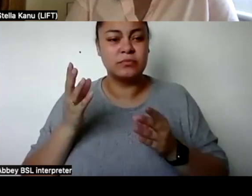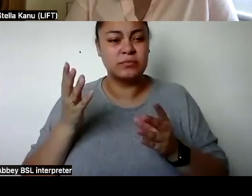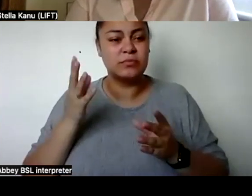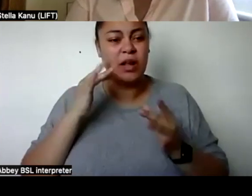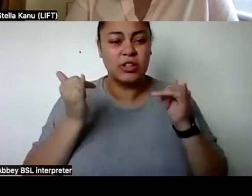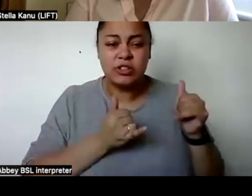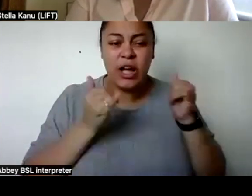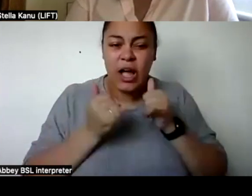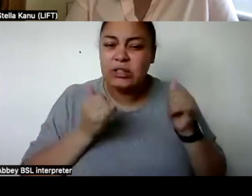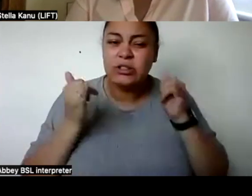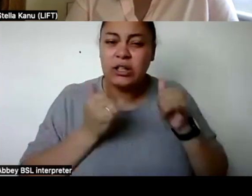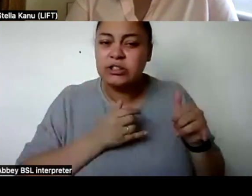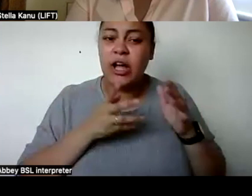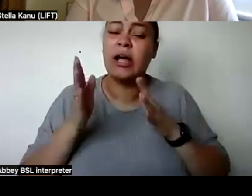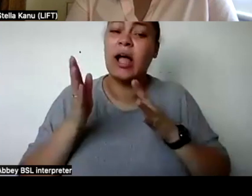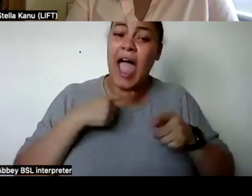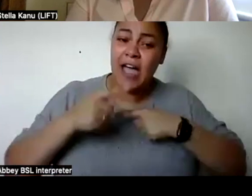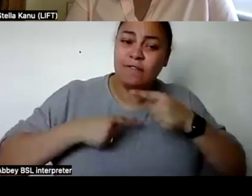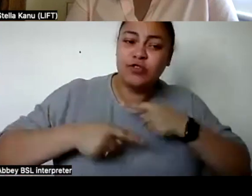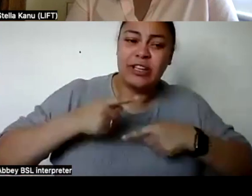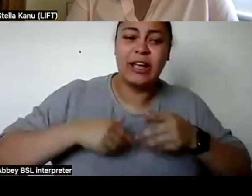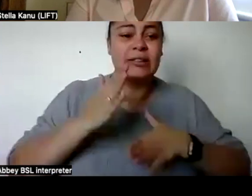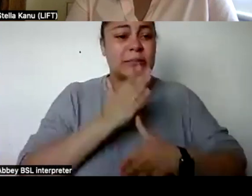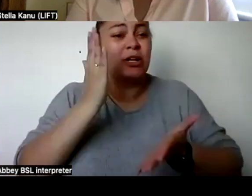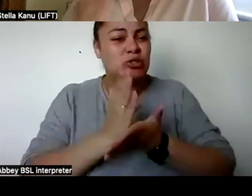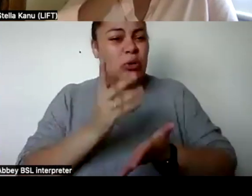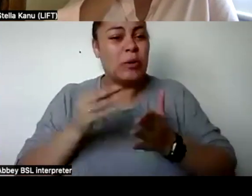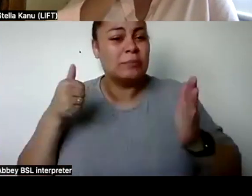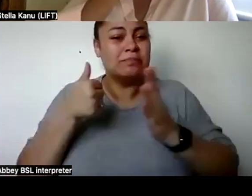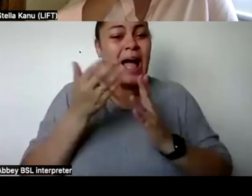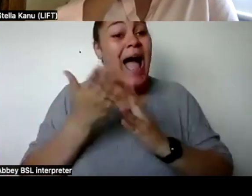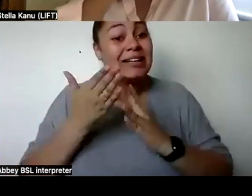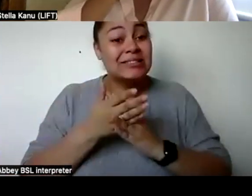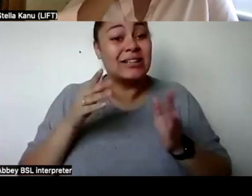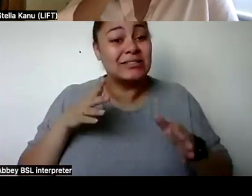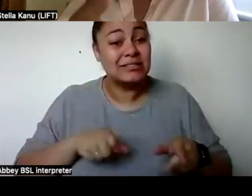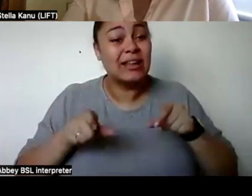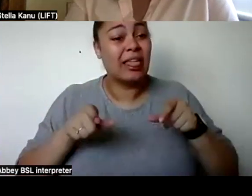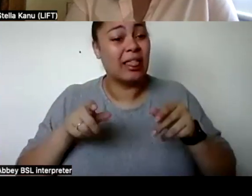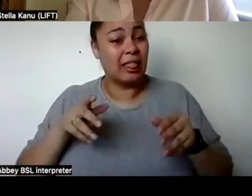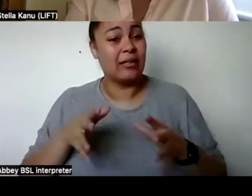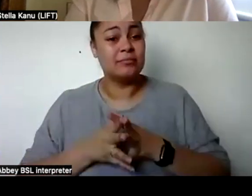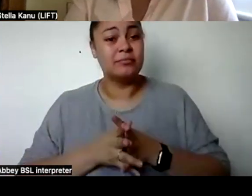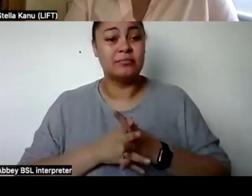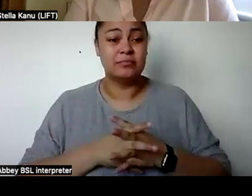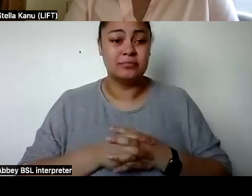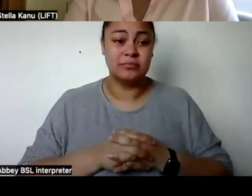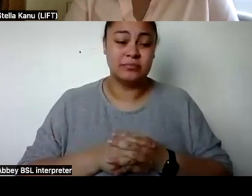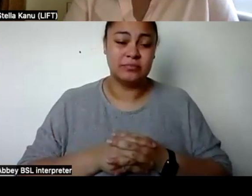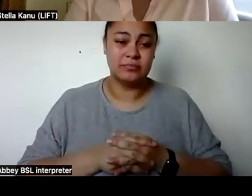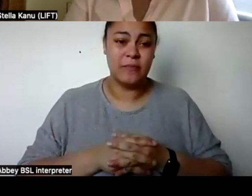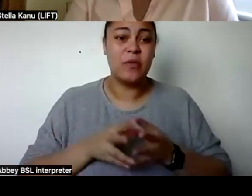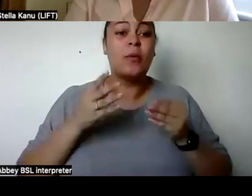how much we should be thinking about across the whole organisation for access needs. We really tried to